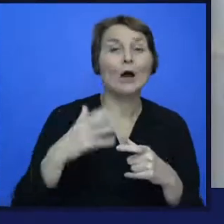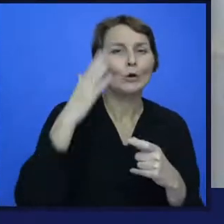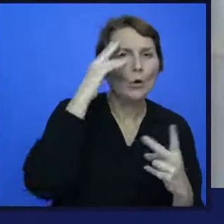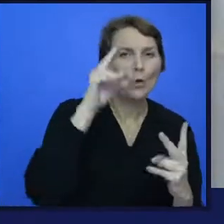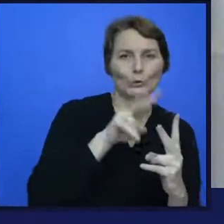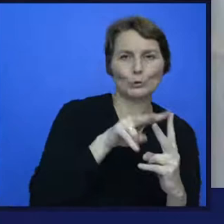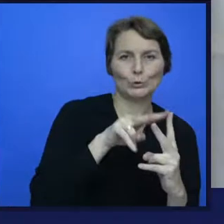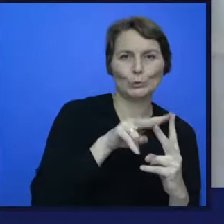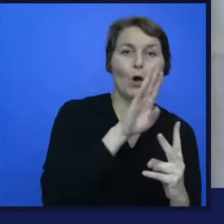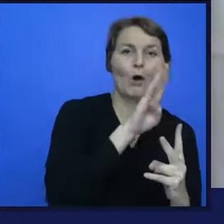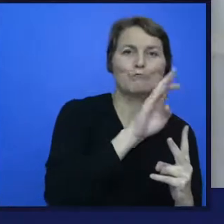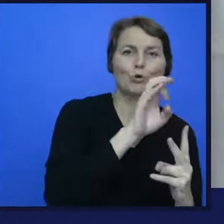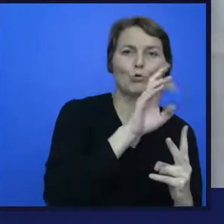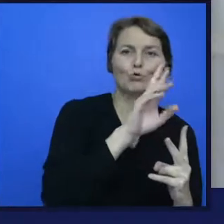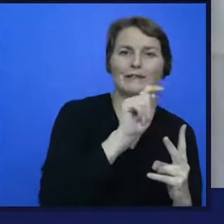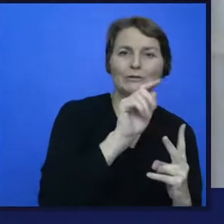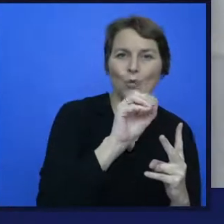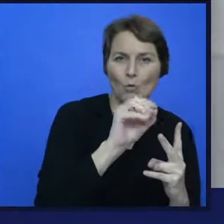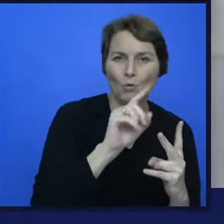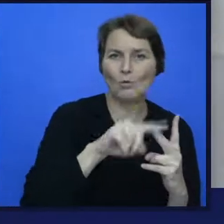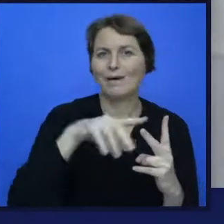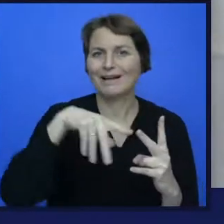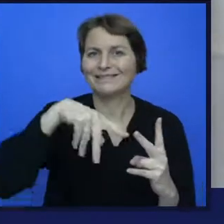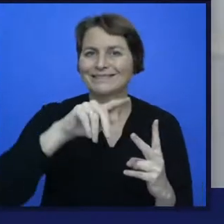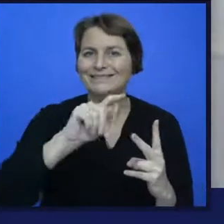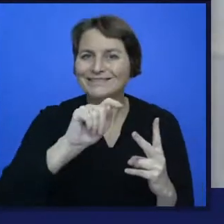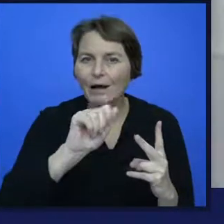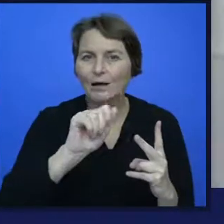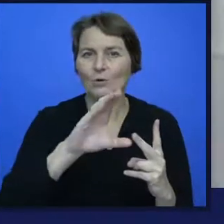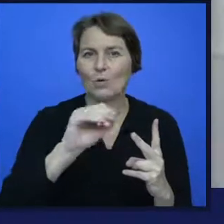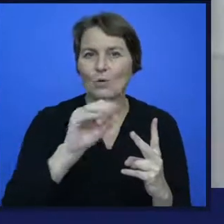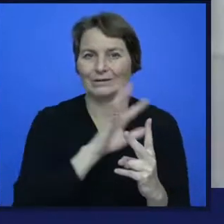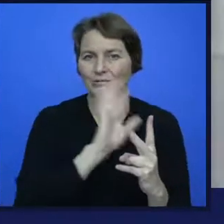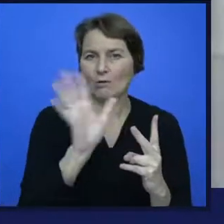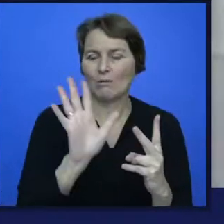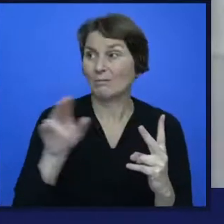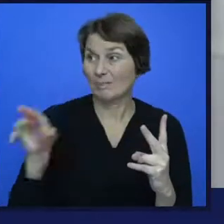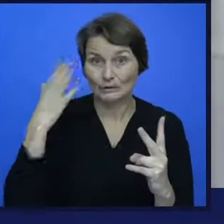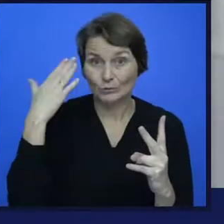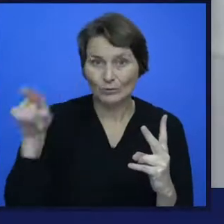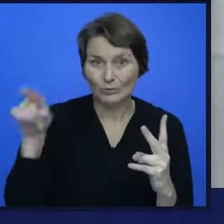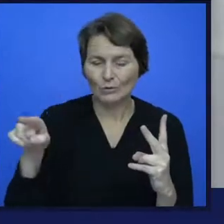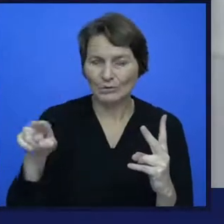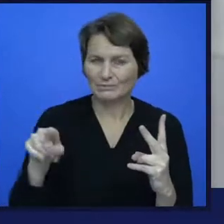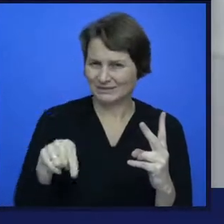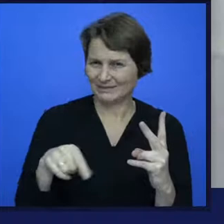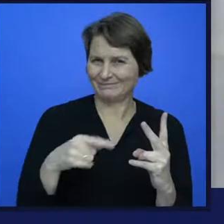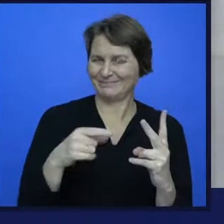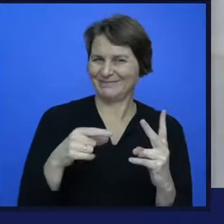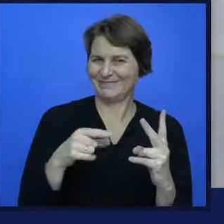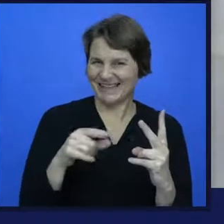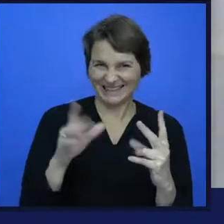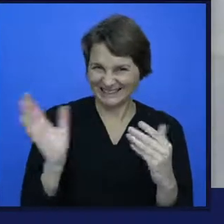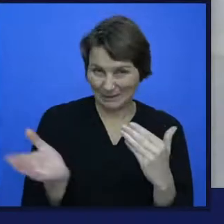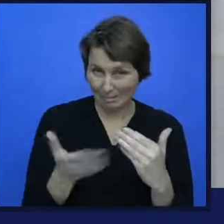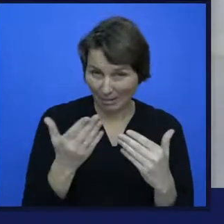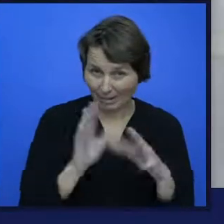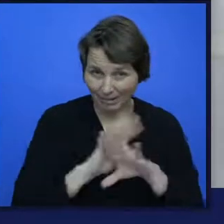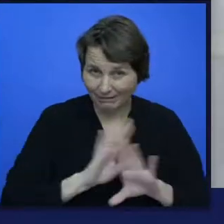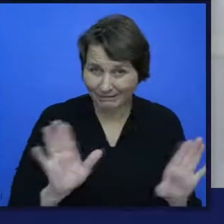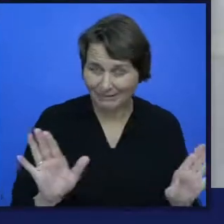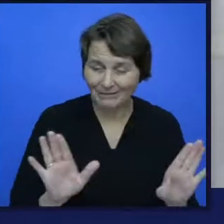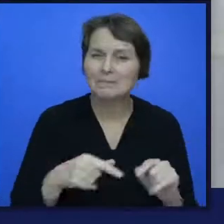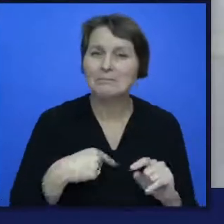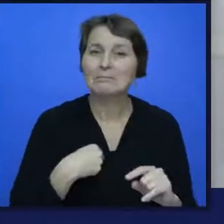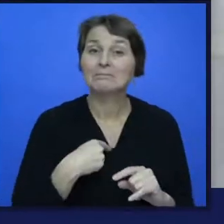models? Because it sounds like a very common sense question, but it truly sounds like something that we're doing. Because when we look at our